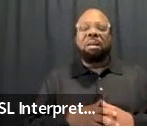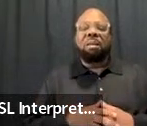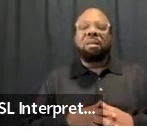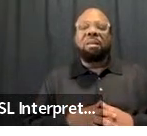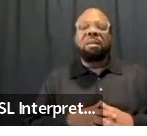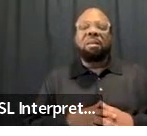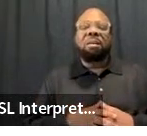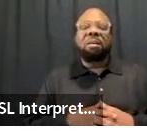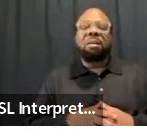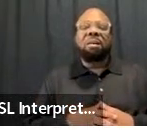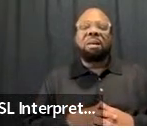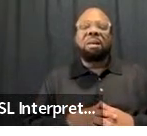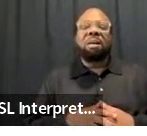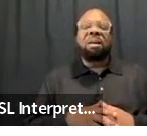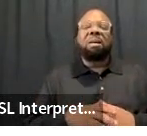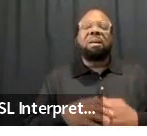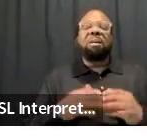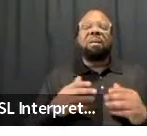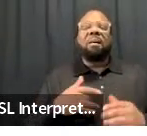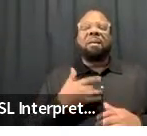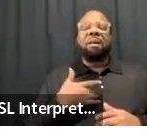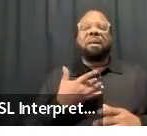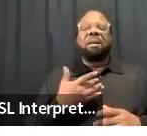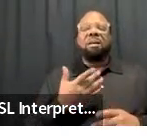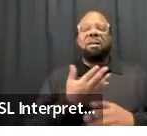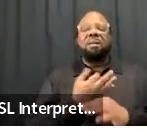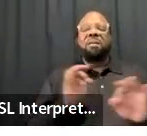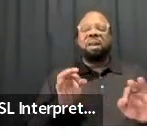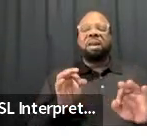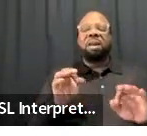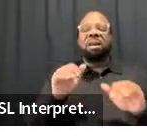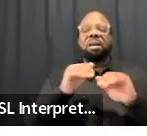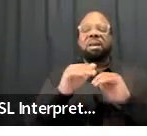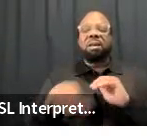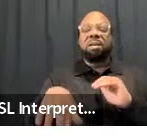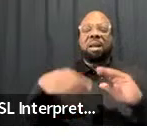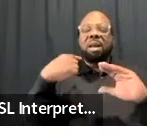been able to answer them, and feel free to email us other questions if you have.